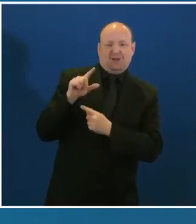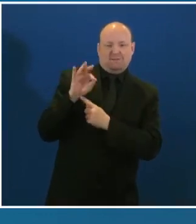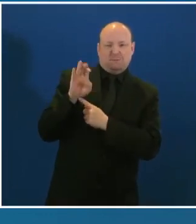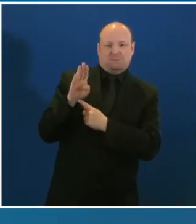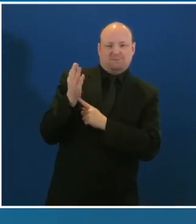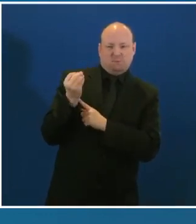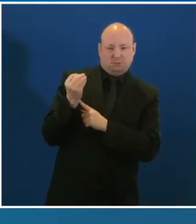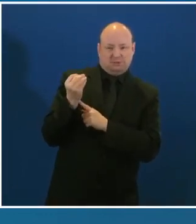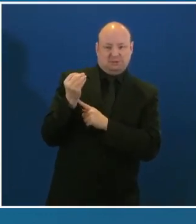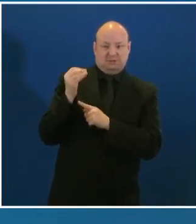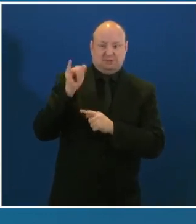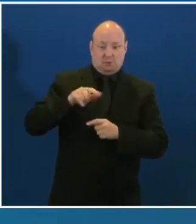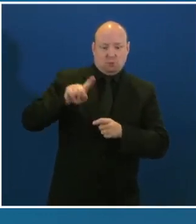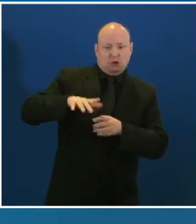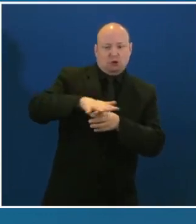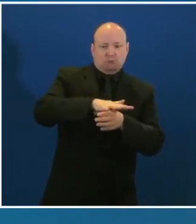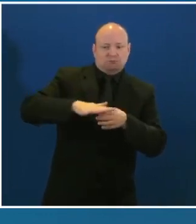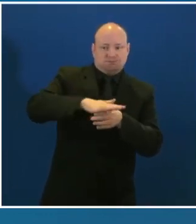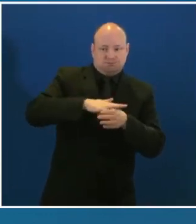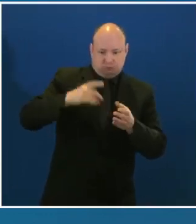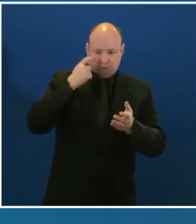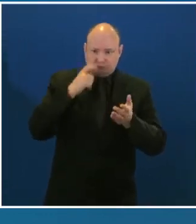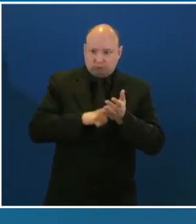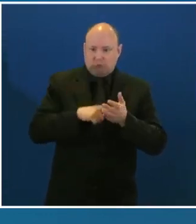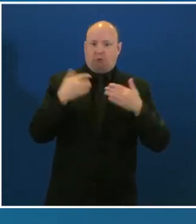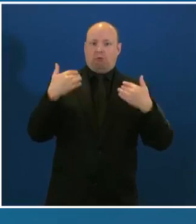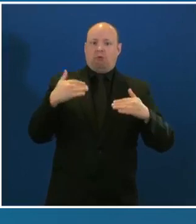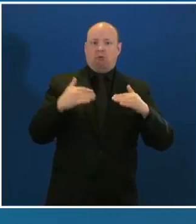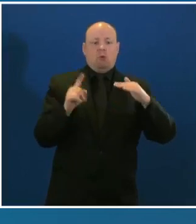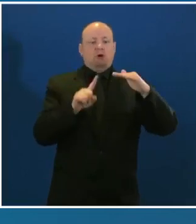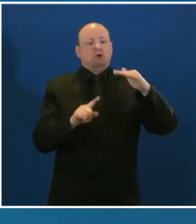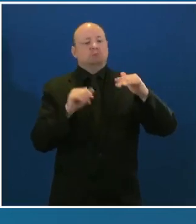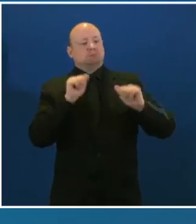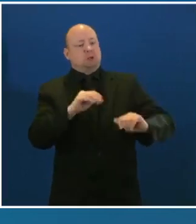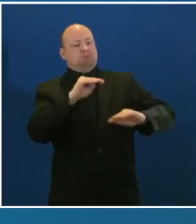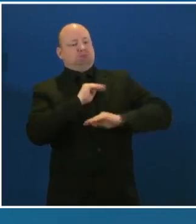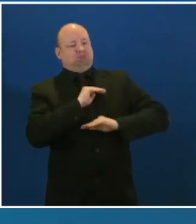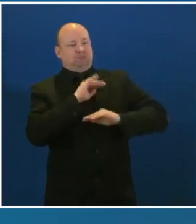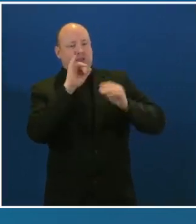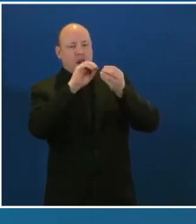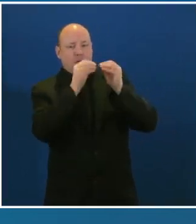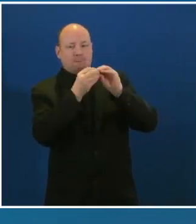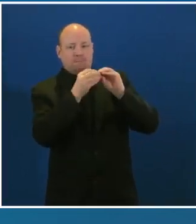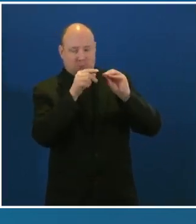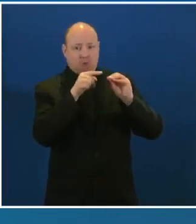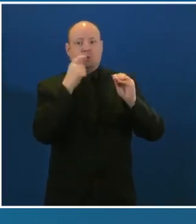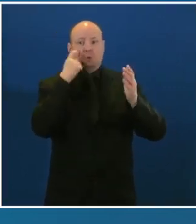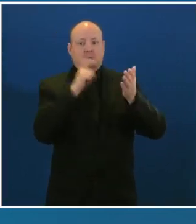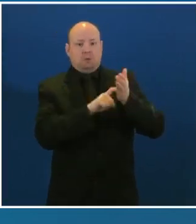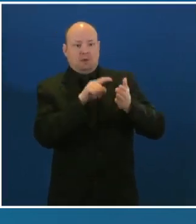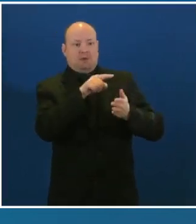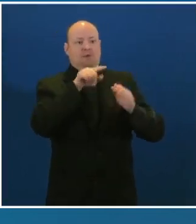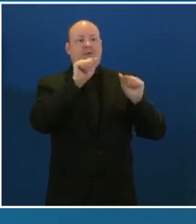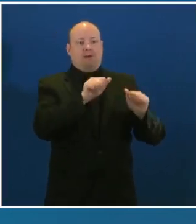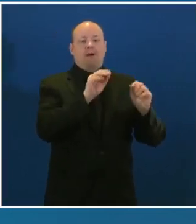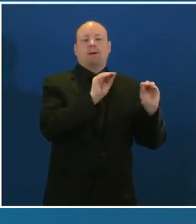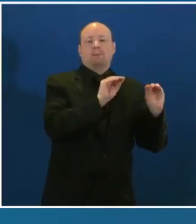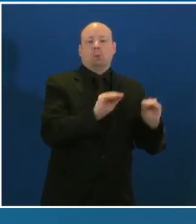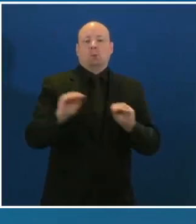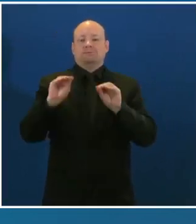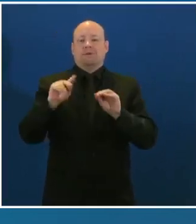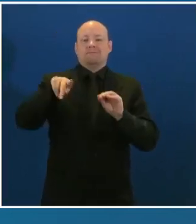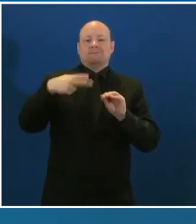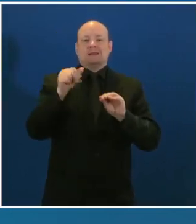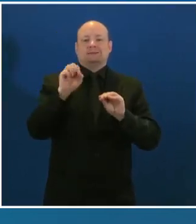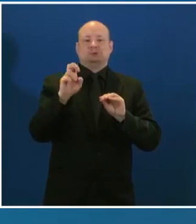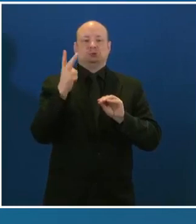the metrics required to move from Phase 1 into Phase 2 of the Governor's Roadmap to Recovery Reopening Plan.